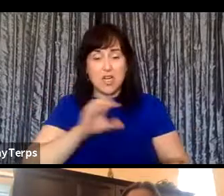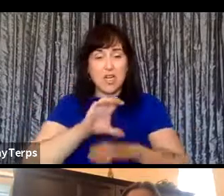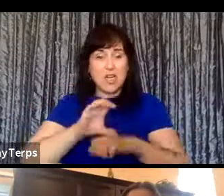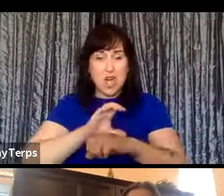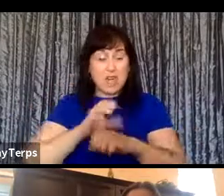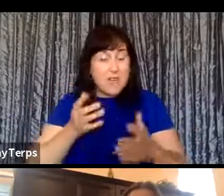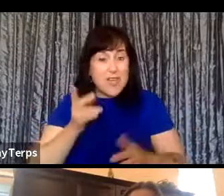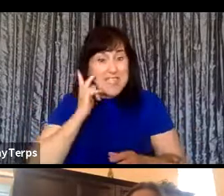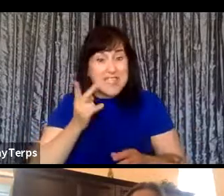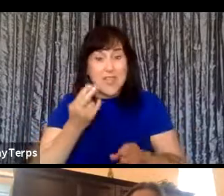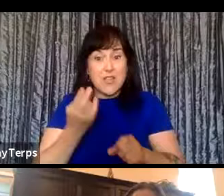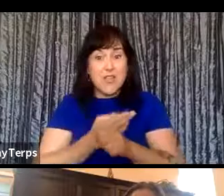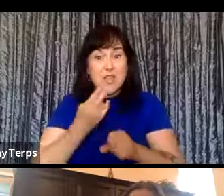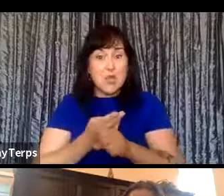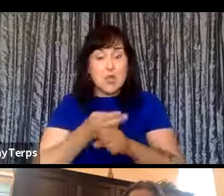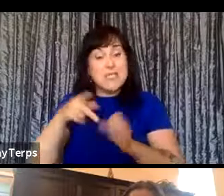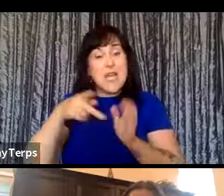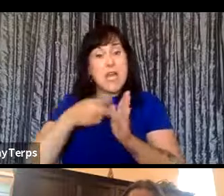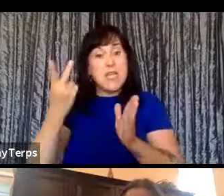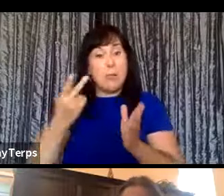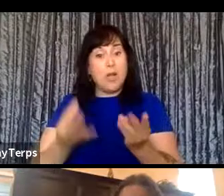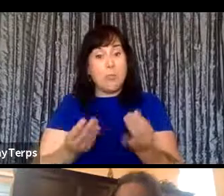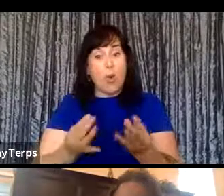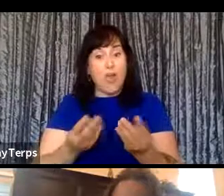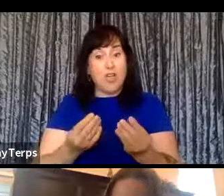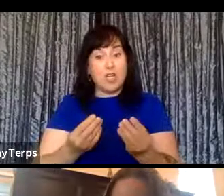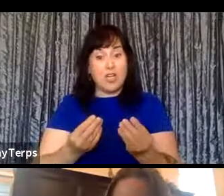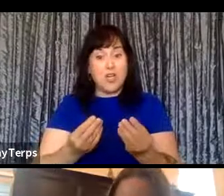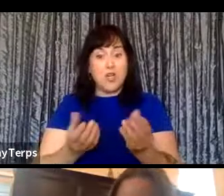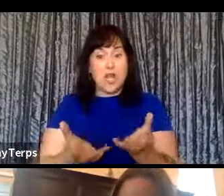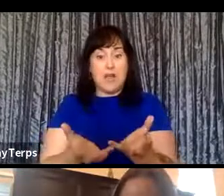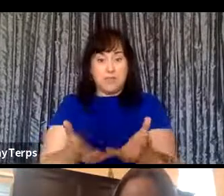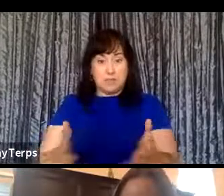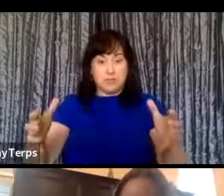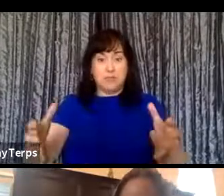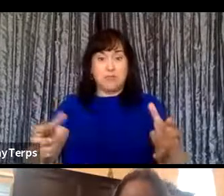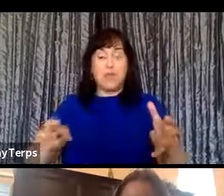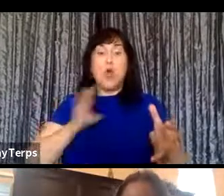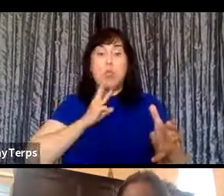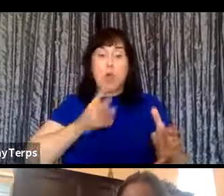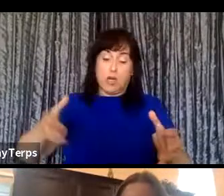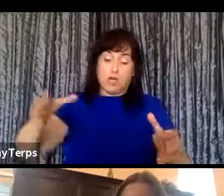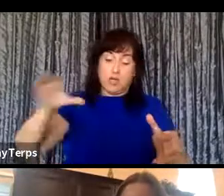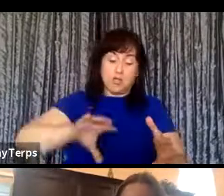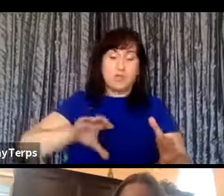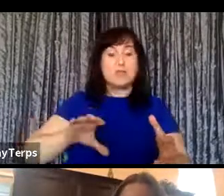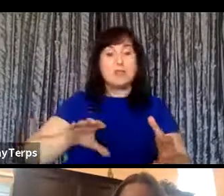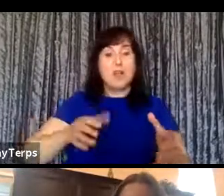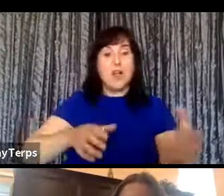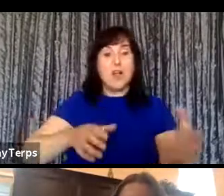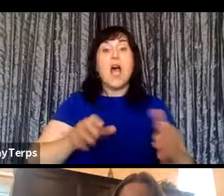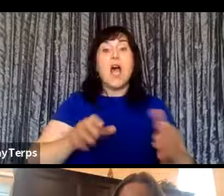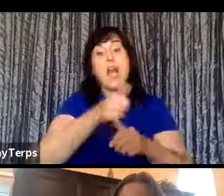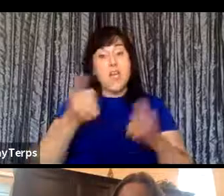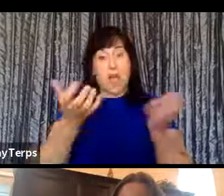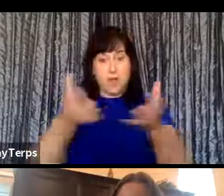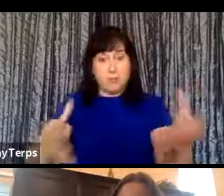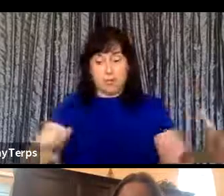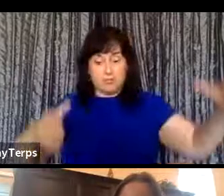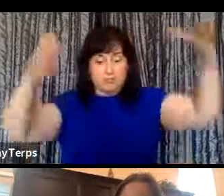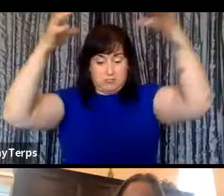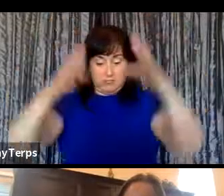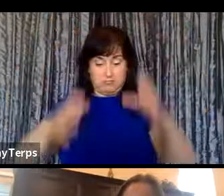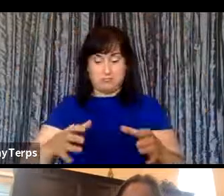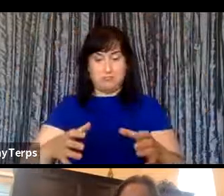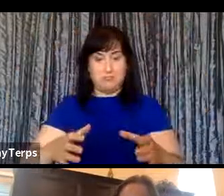where they use a double boiler, Kendra, you know, you get a saucepan, you get a bowl, you put a little bit of water in there, it literally starts, the steam starts going up and that